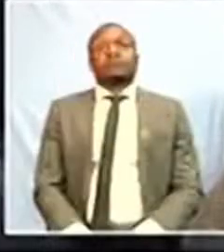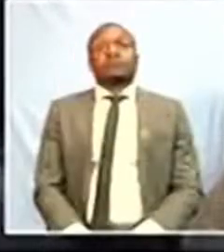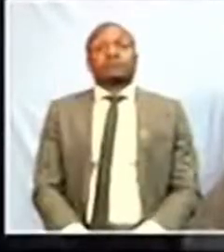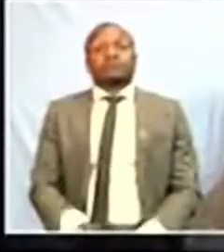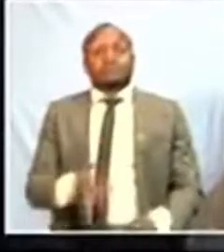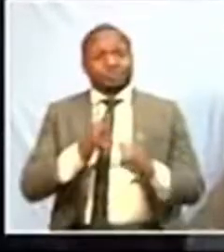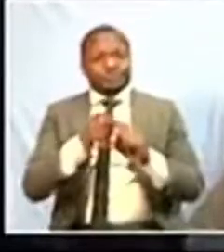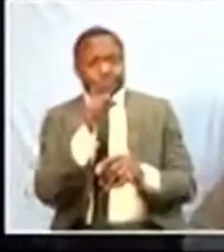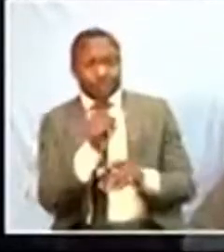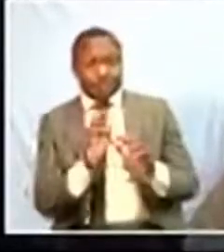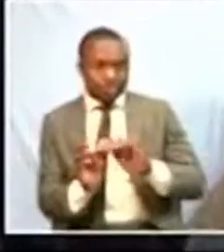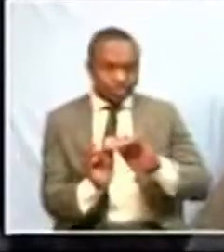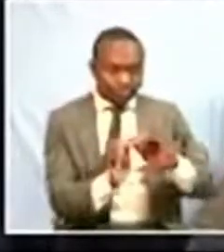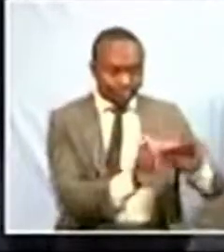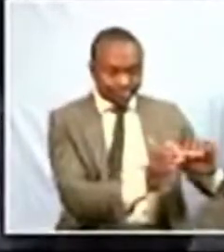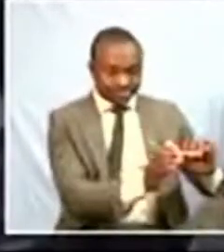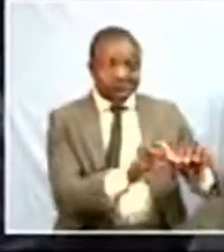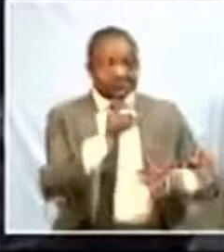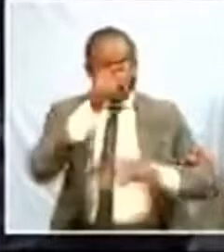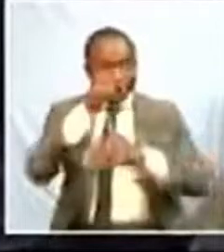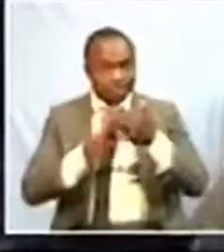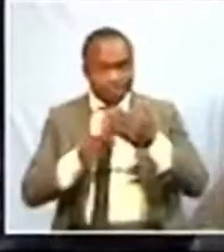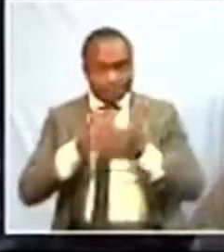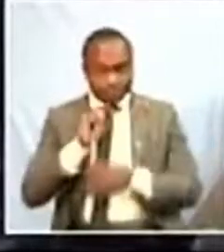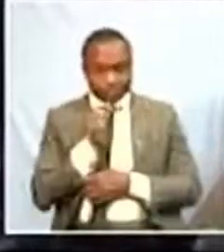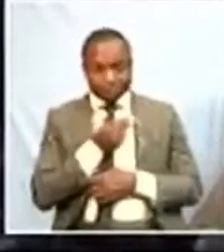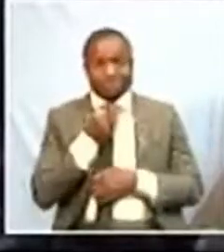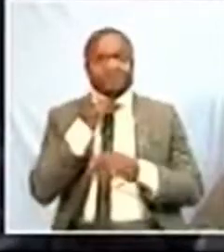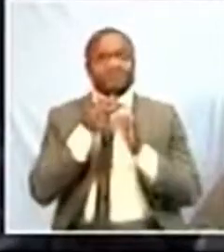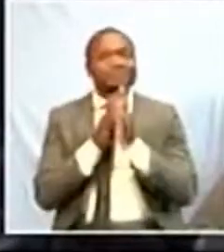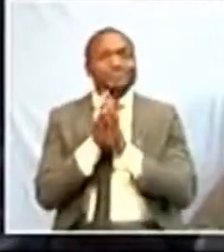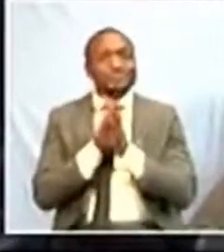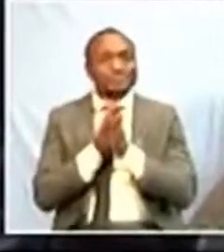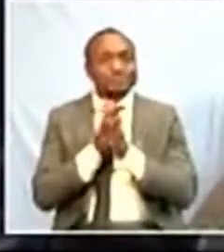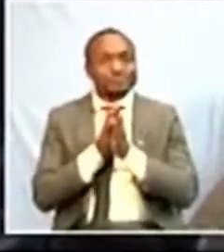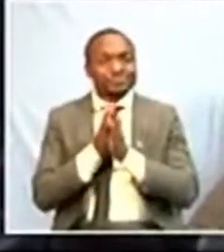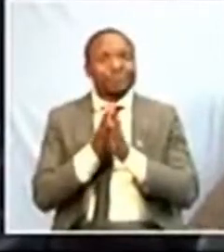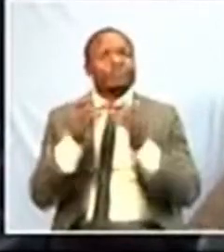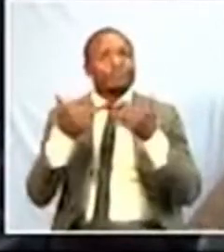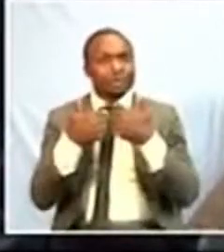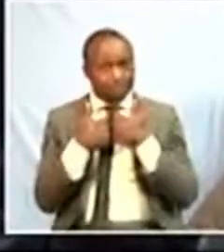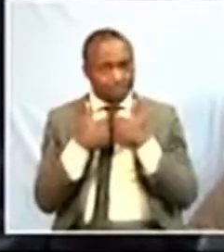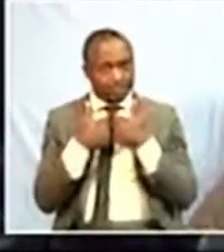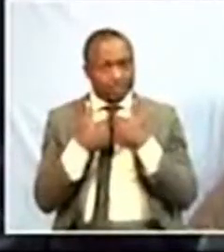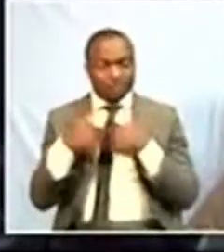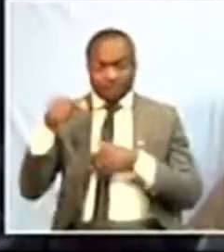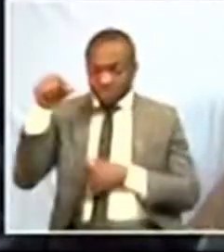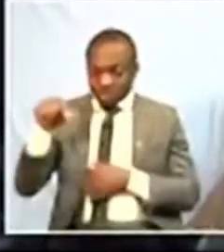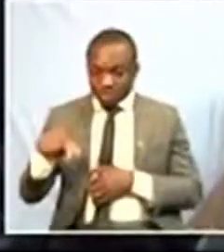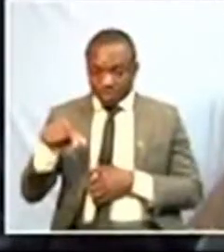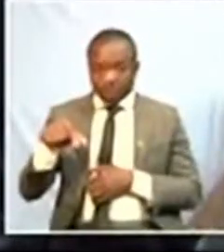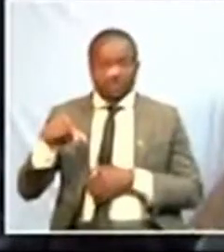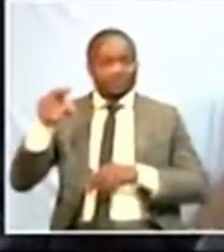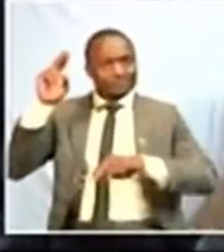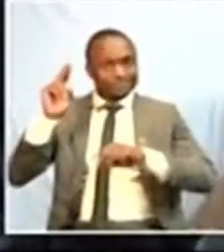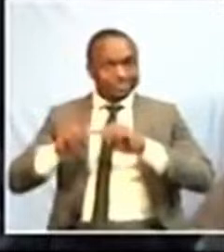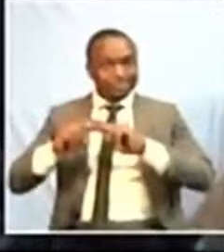But that aside, all we are interested in, Chair, is to have quality